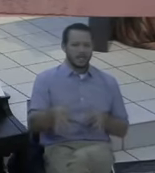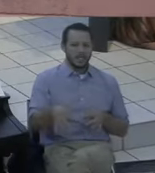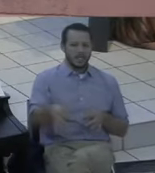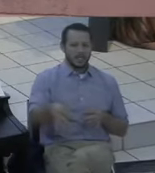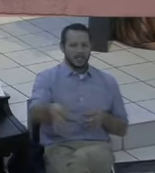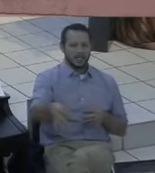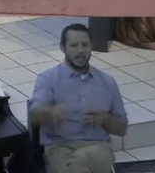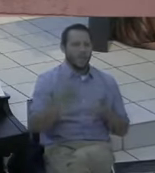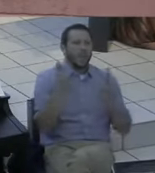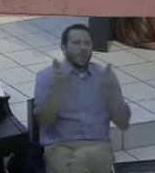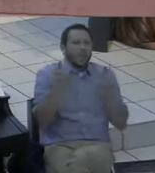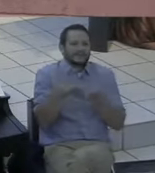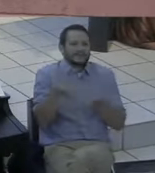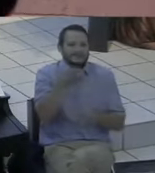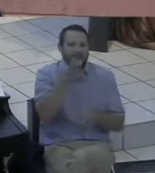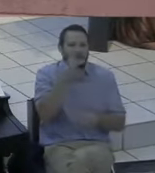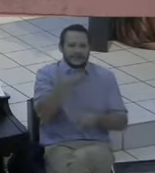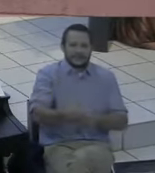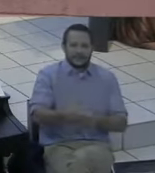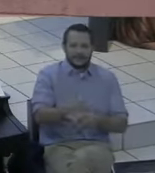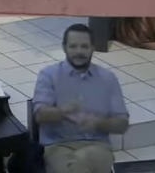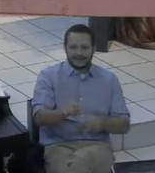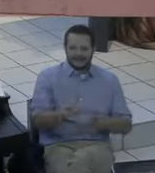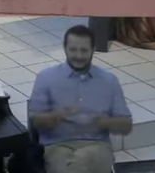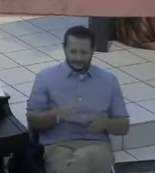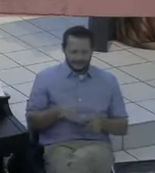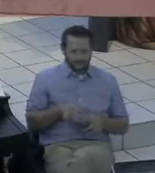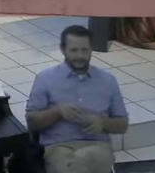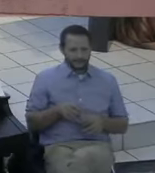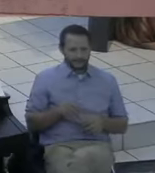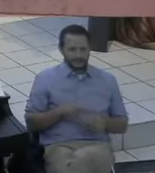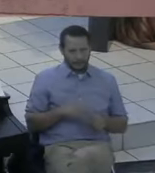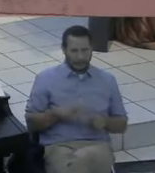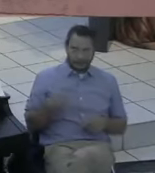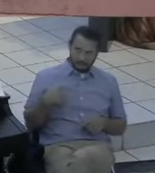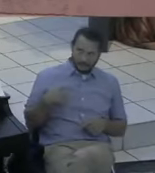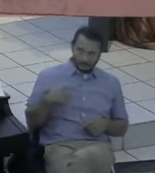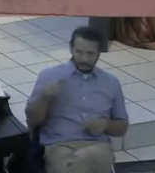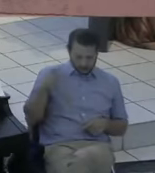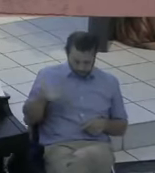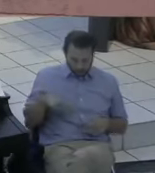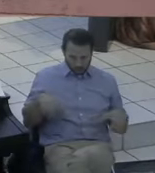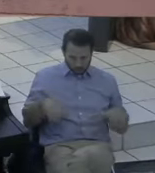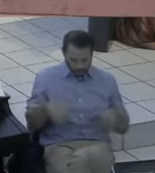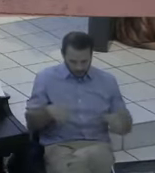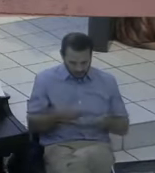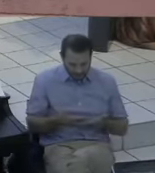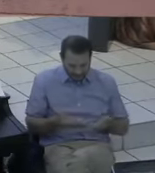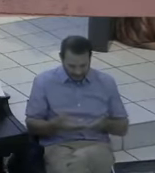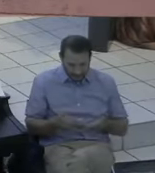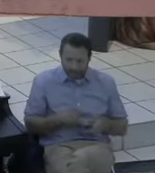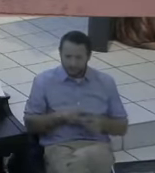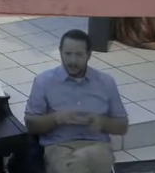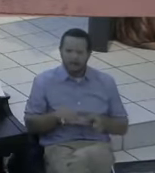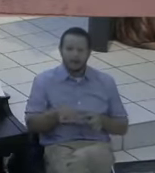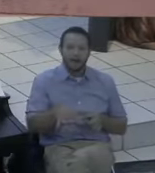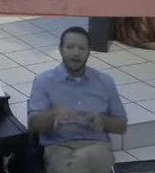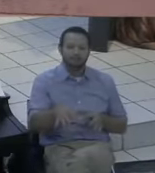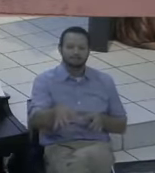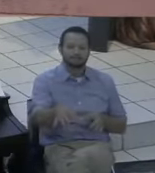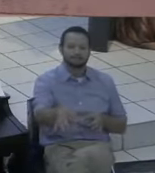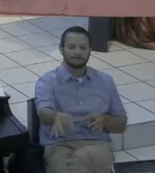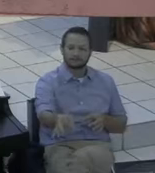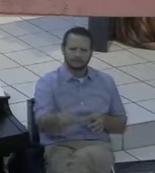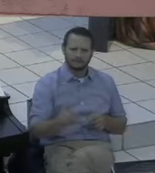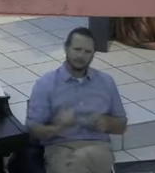Spirit will just do something in the relationship, but knowing that you're called to do something in the relationship. What is that first